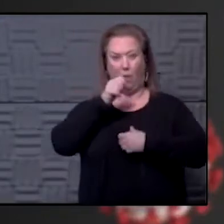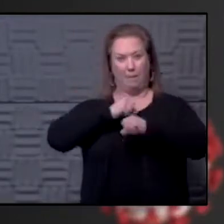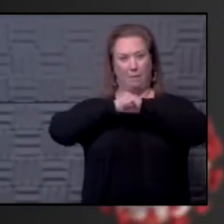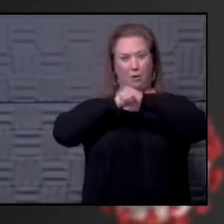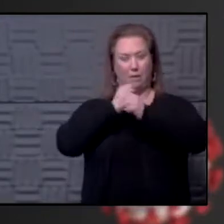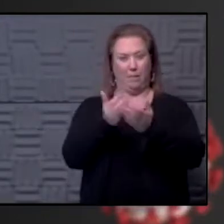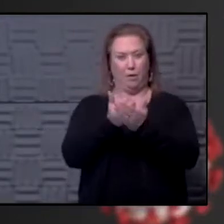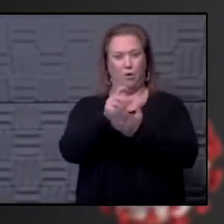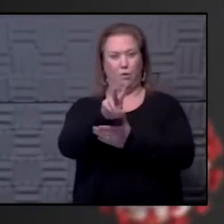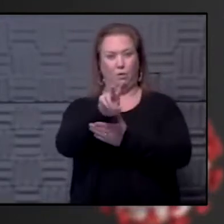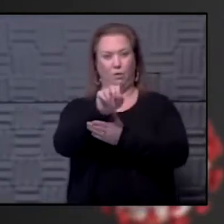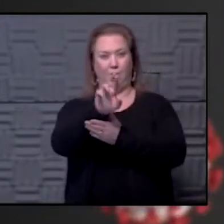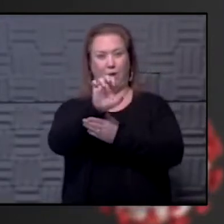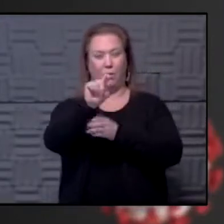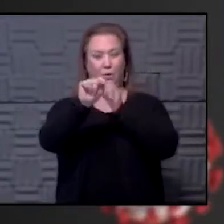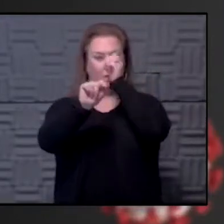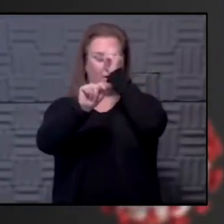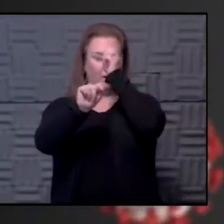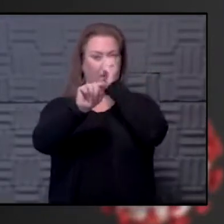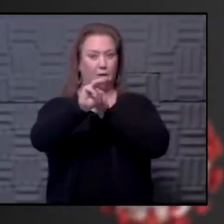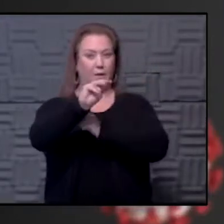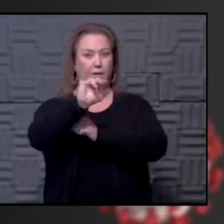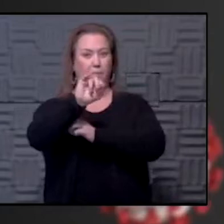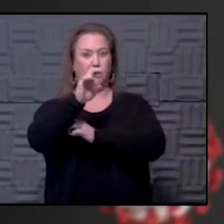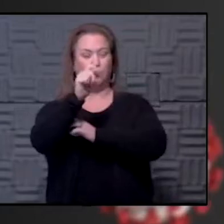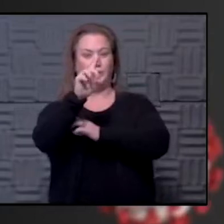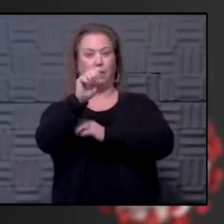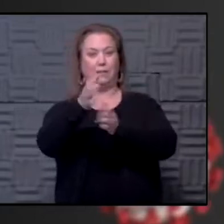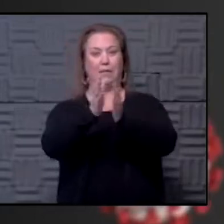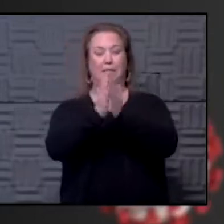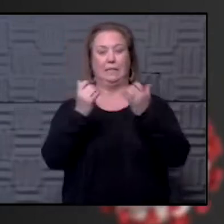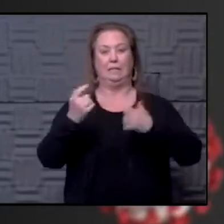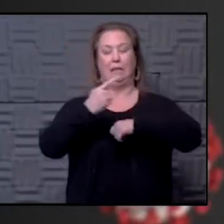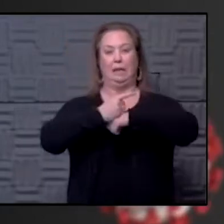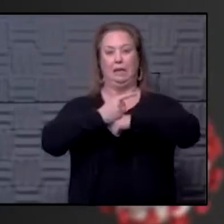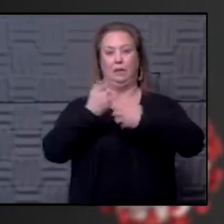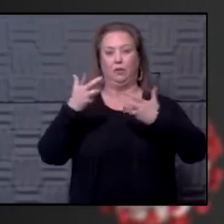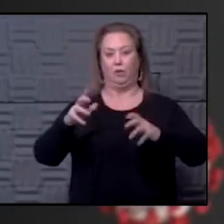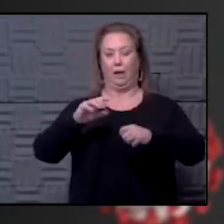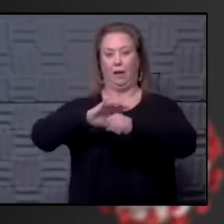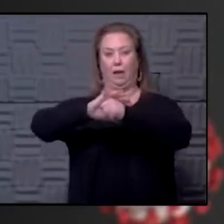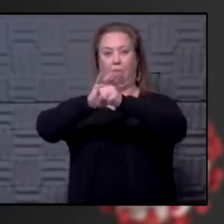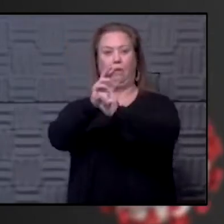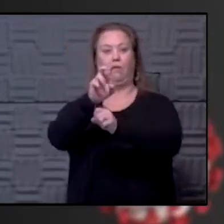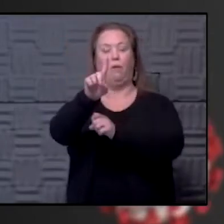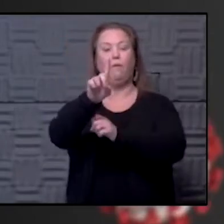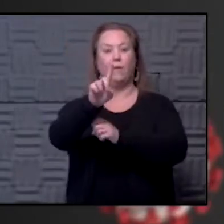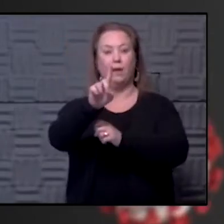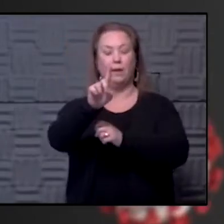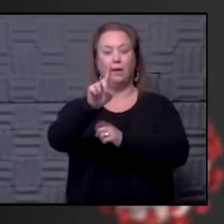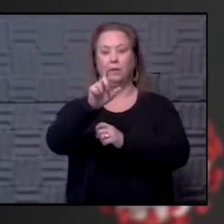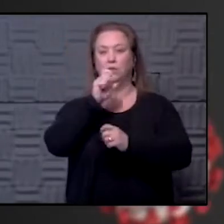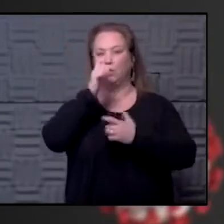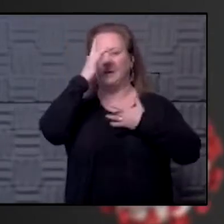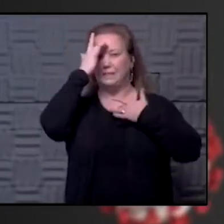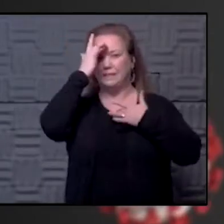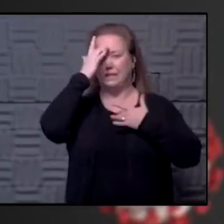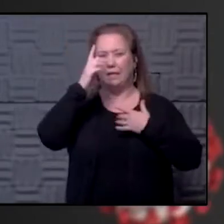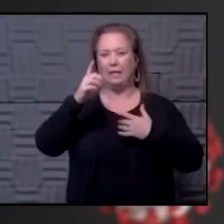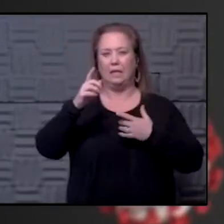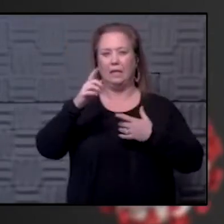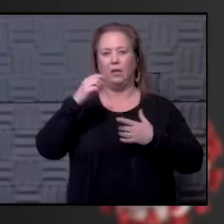variants? And Michelle, she's kind of asking that today too. She said she already had COVID and she wasn't really sick and she